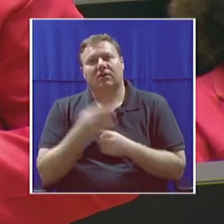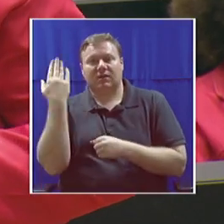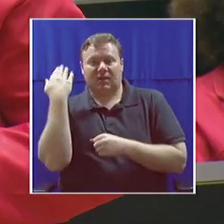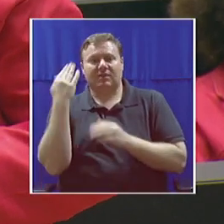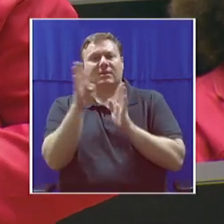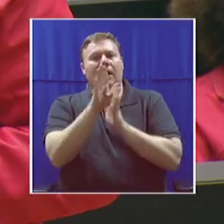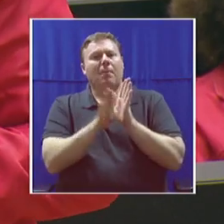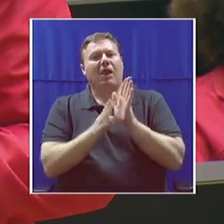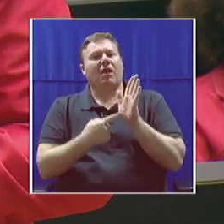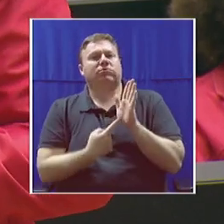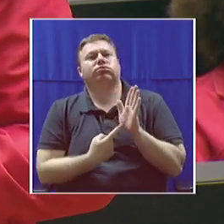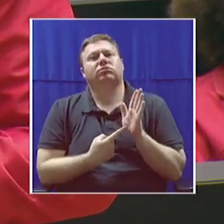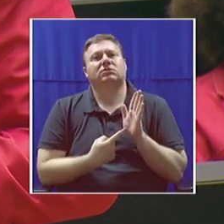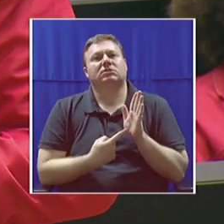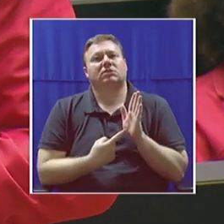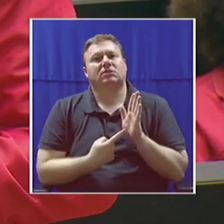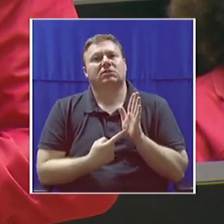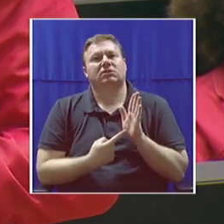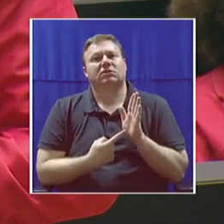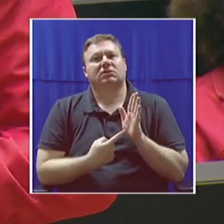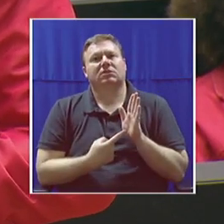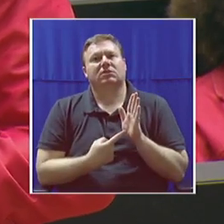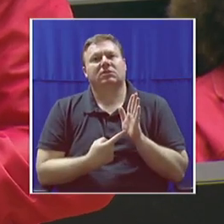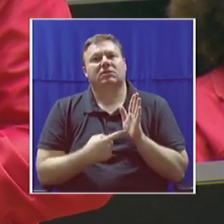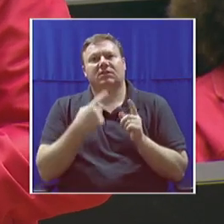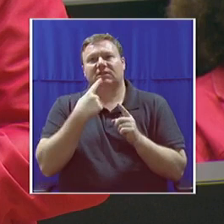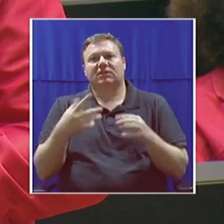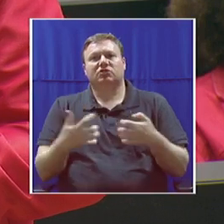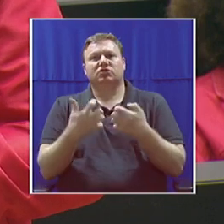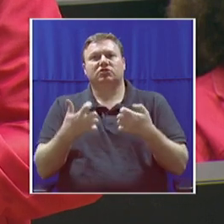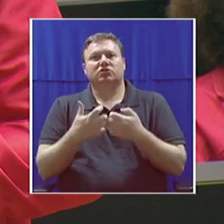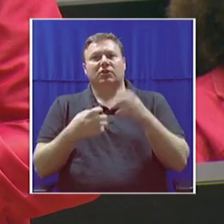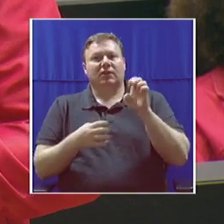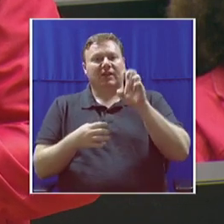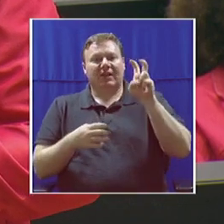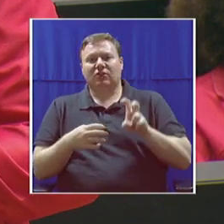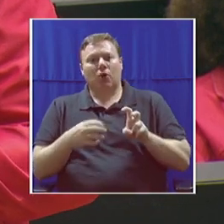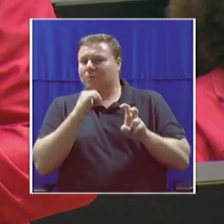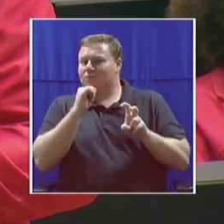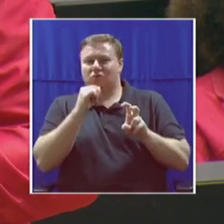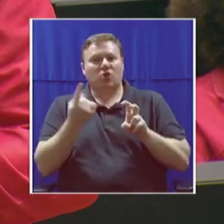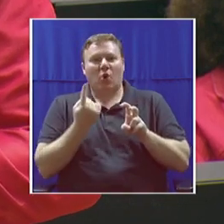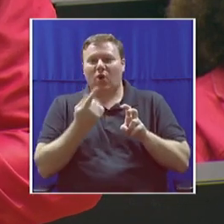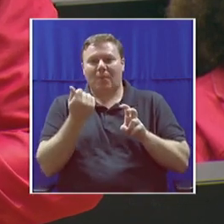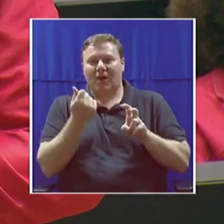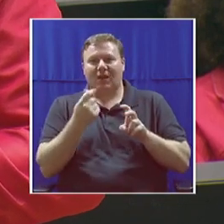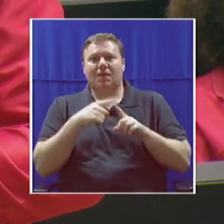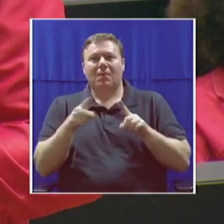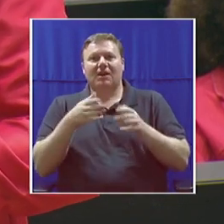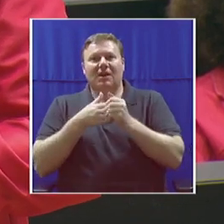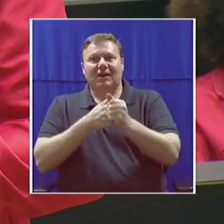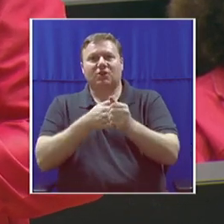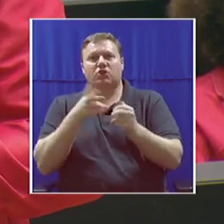special appropriation you said that the challenges of escom is not only about the money but also the issue of